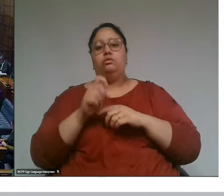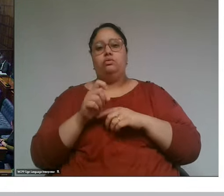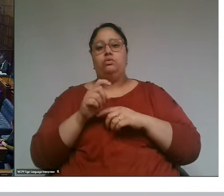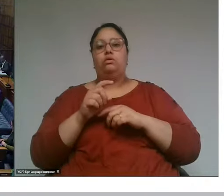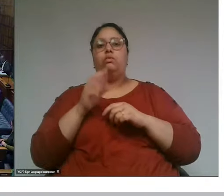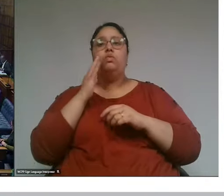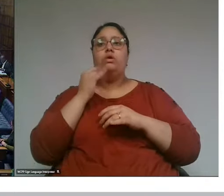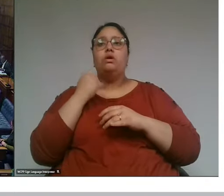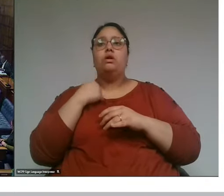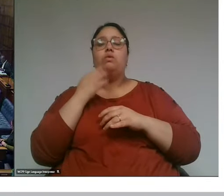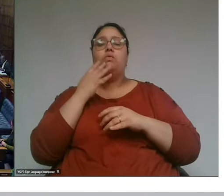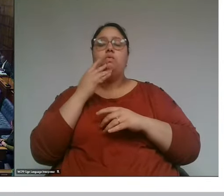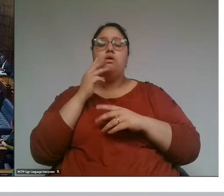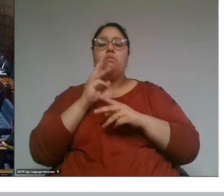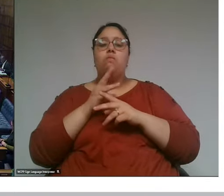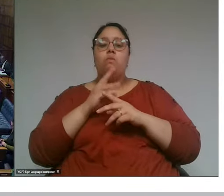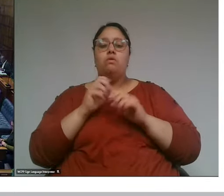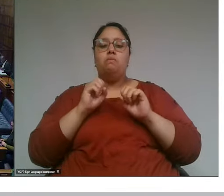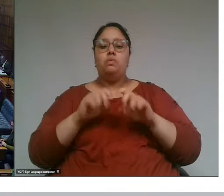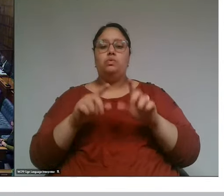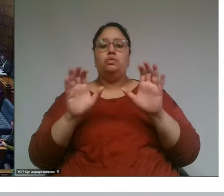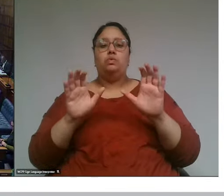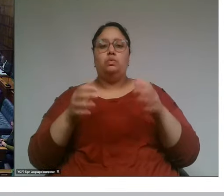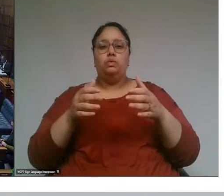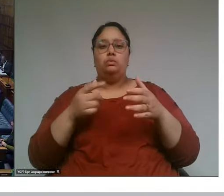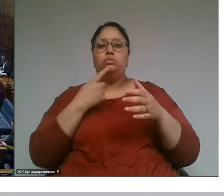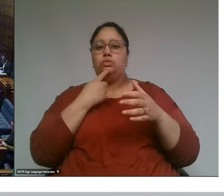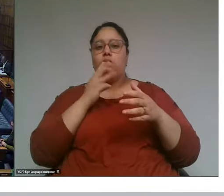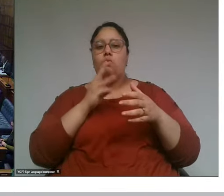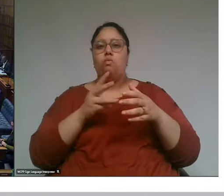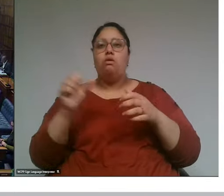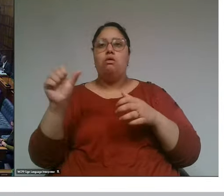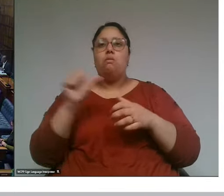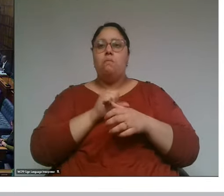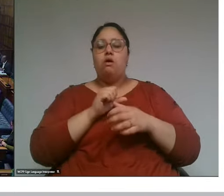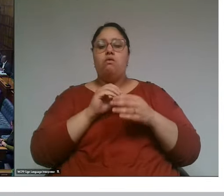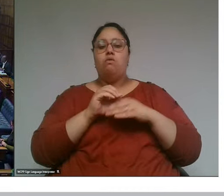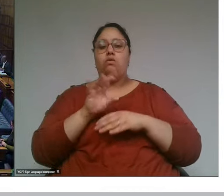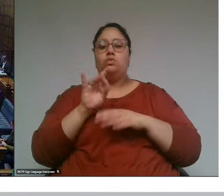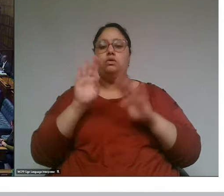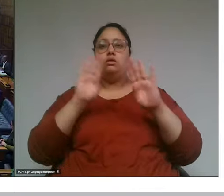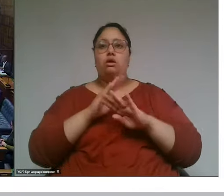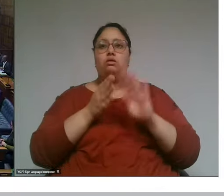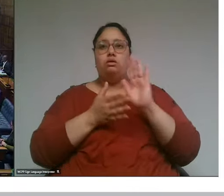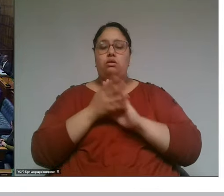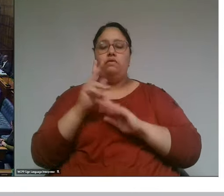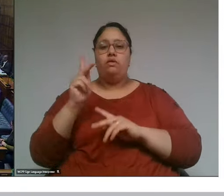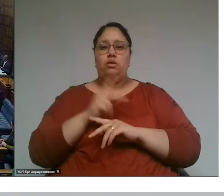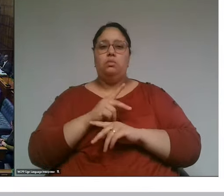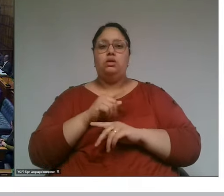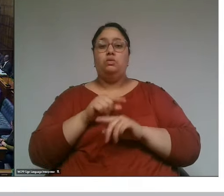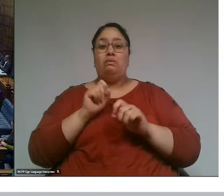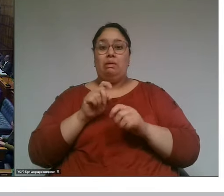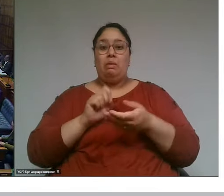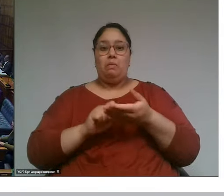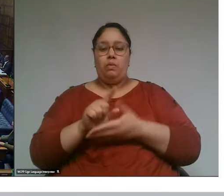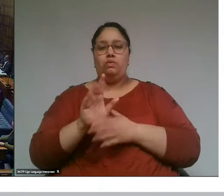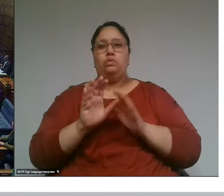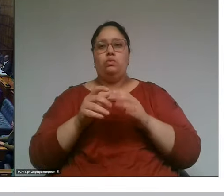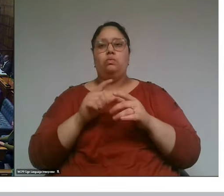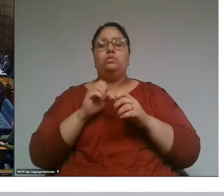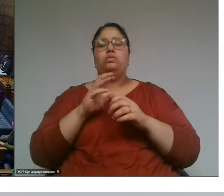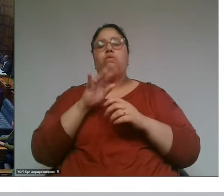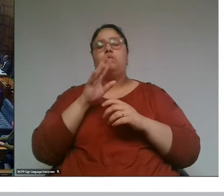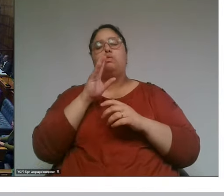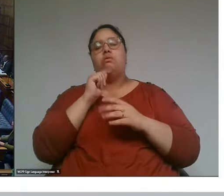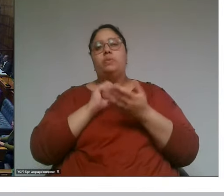SEO was on the smme booster fund uh so uh if I could maybe ask um s uh